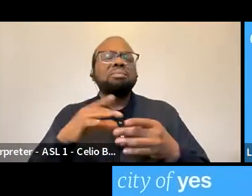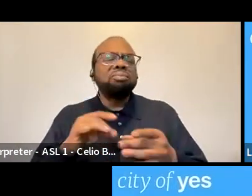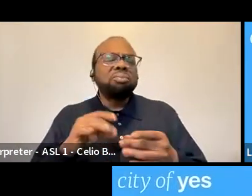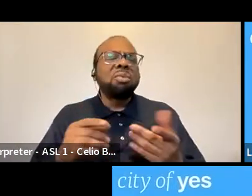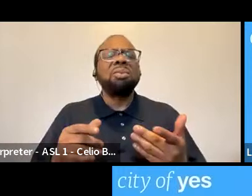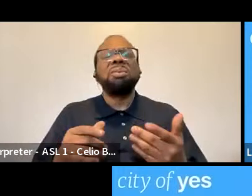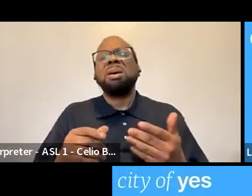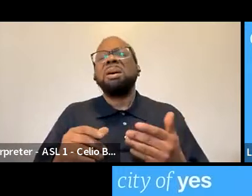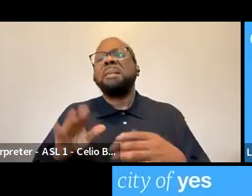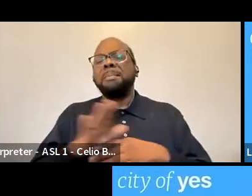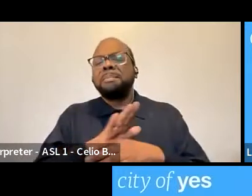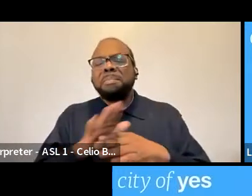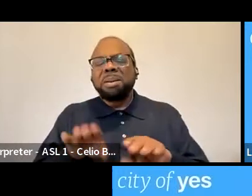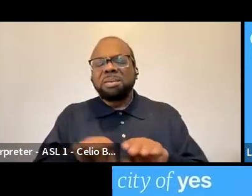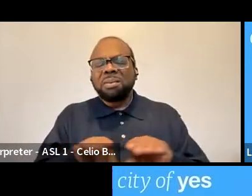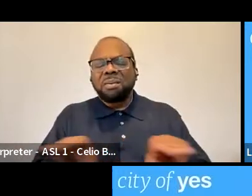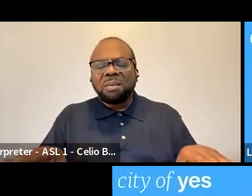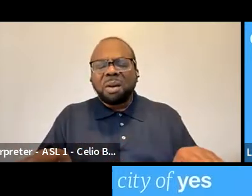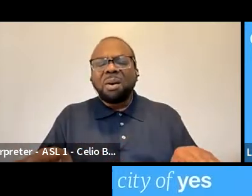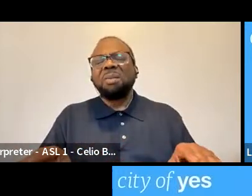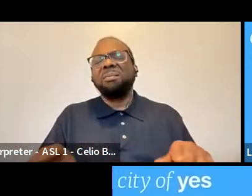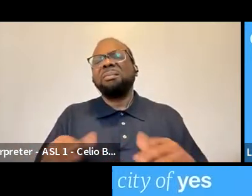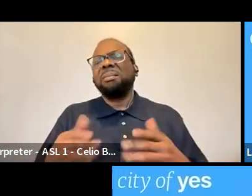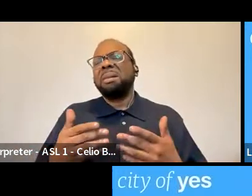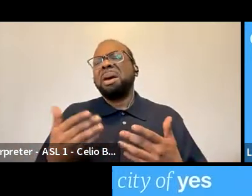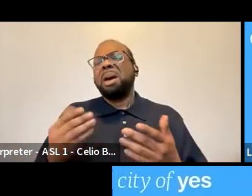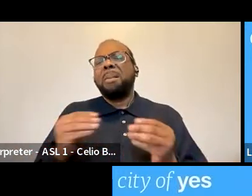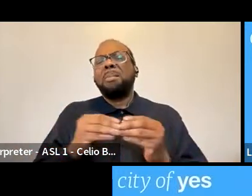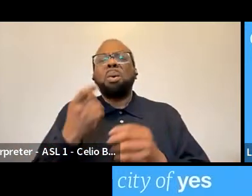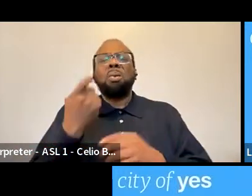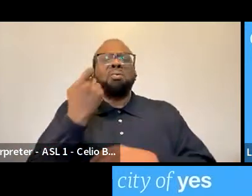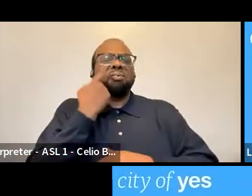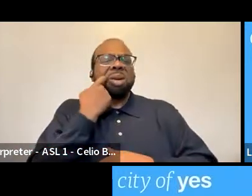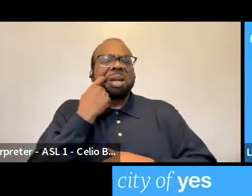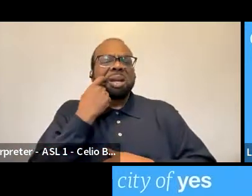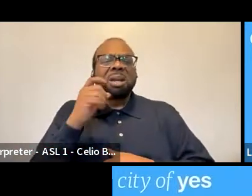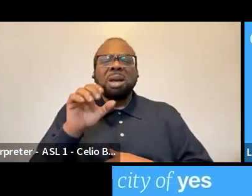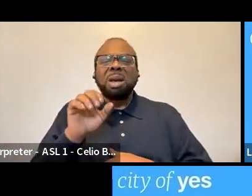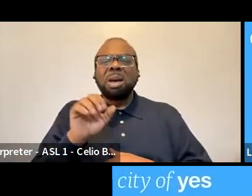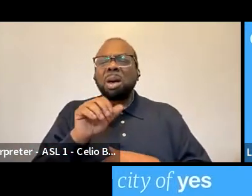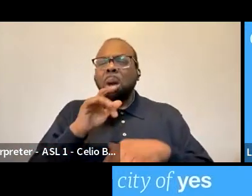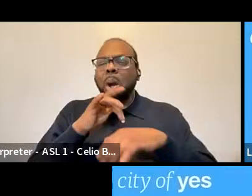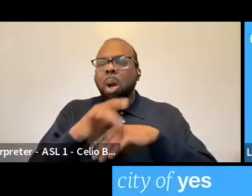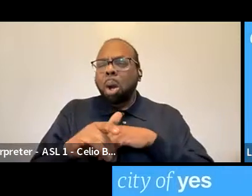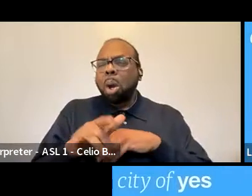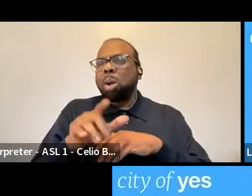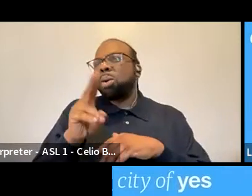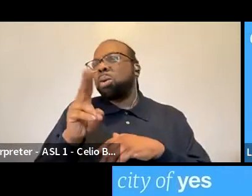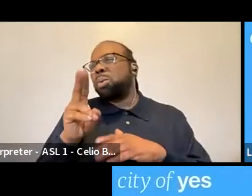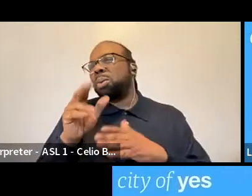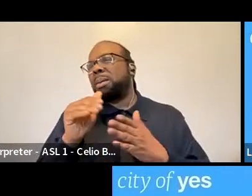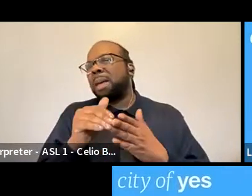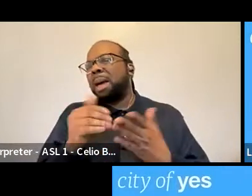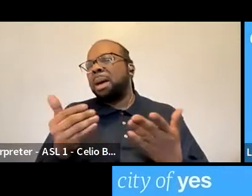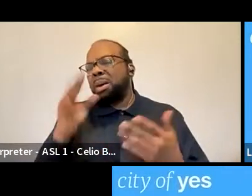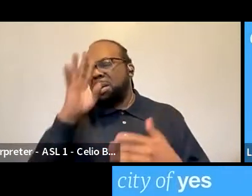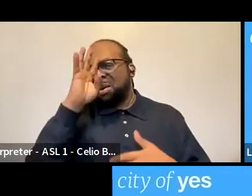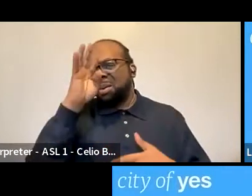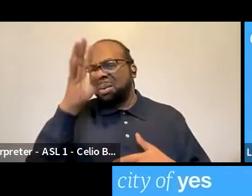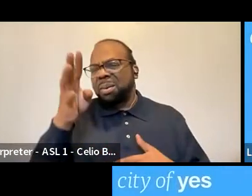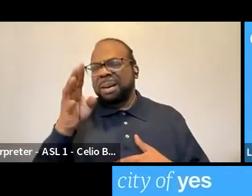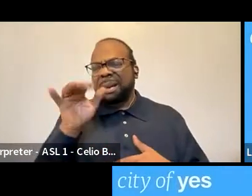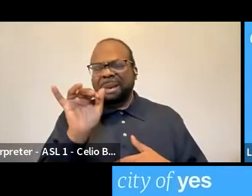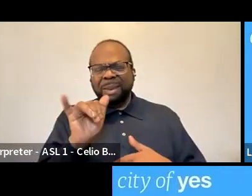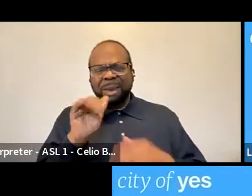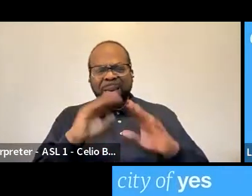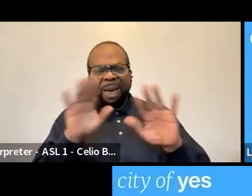And sometimes it's looking, you know, to more recent history, early 20, you know, early 2000s when we were creating this housing type that